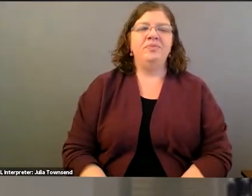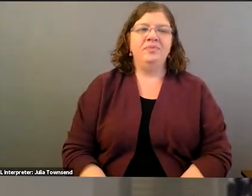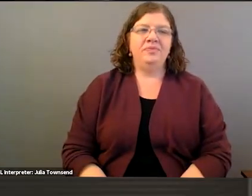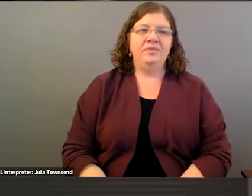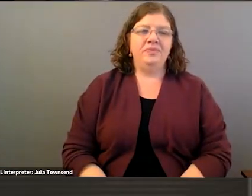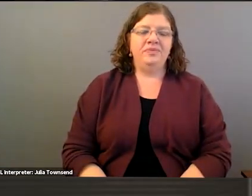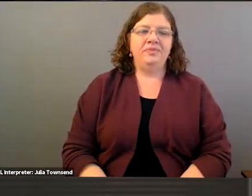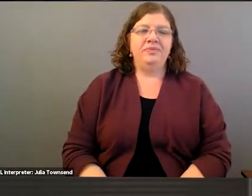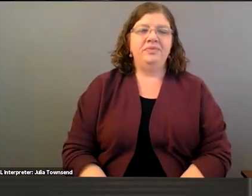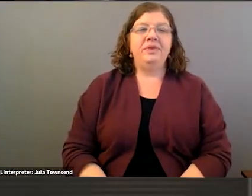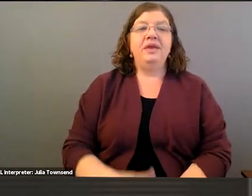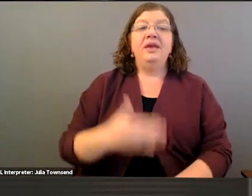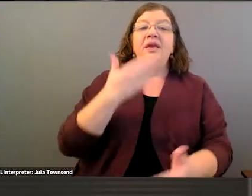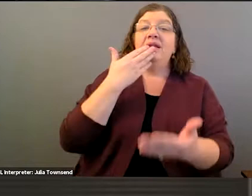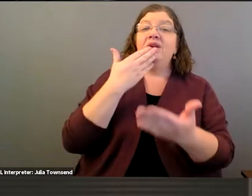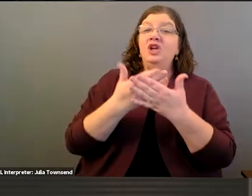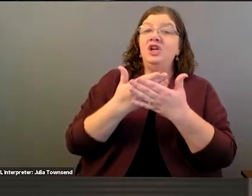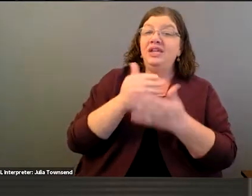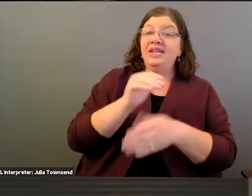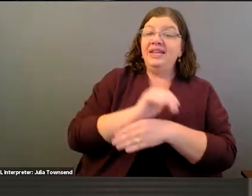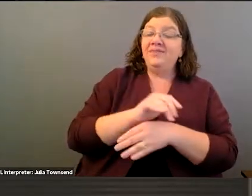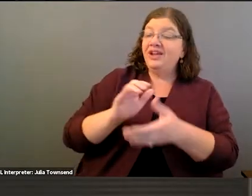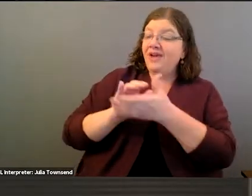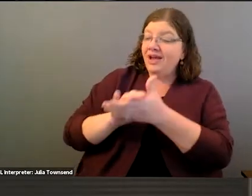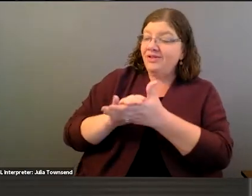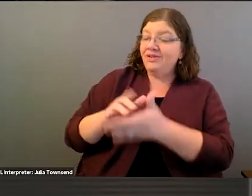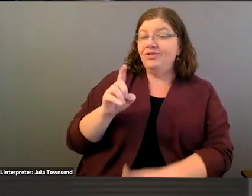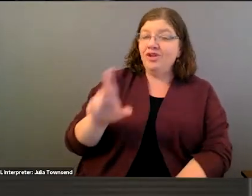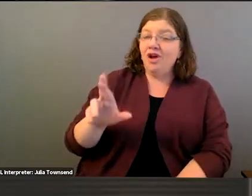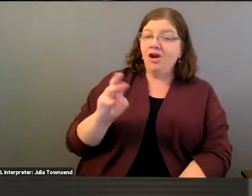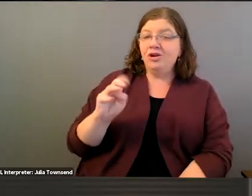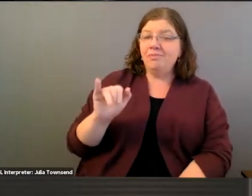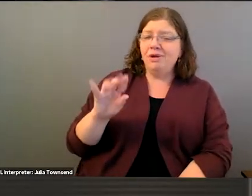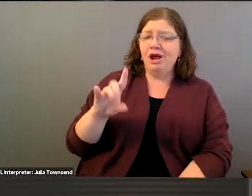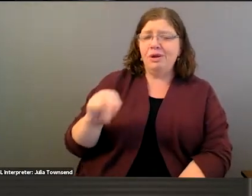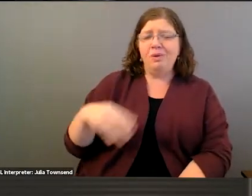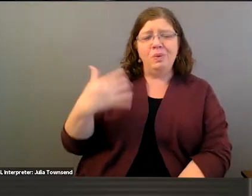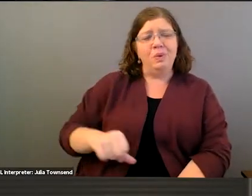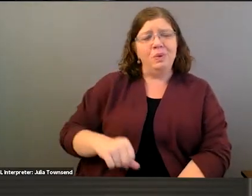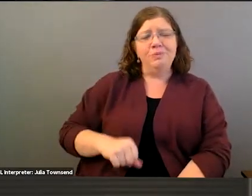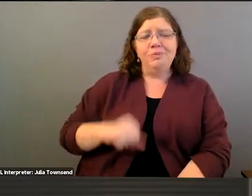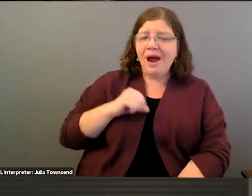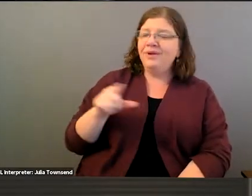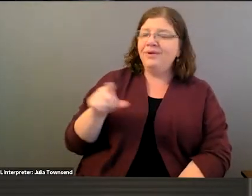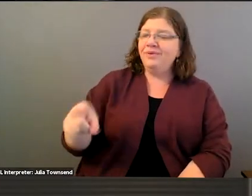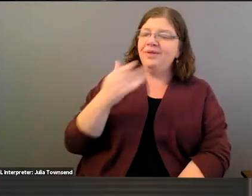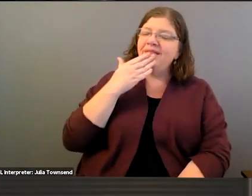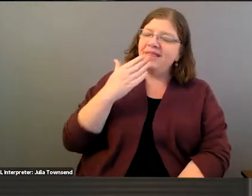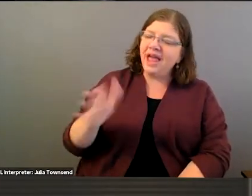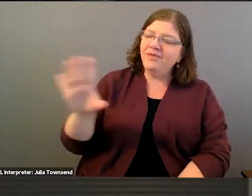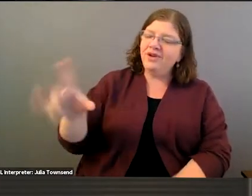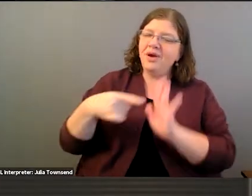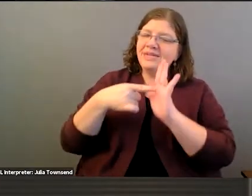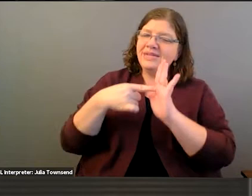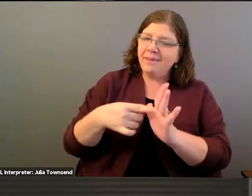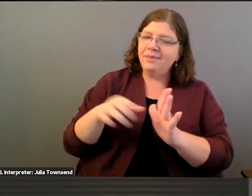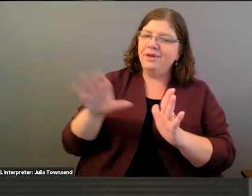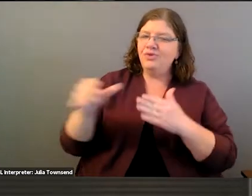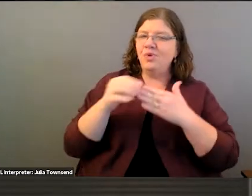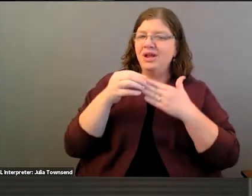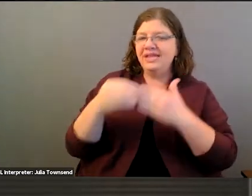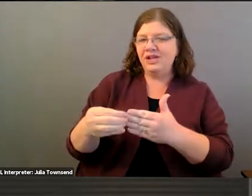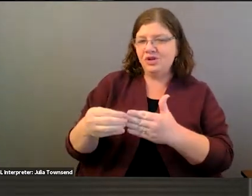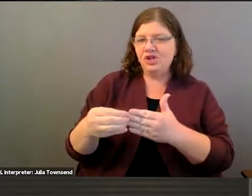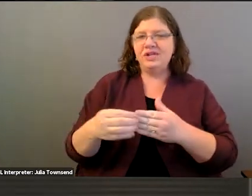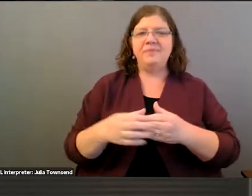Good evening, everyone. Congratulations, Dr. Maldonado. Very proud of you. Thank you for your example and your leadership.